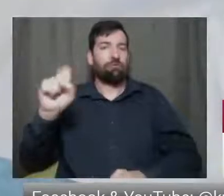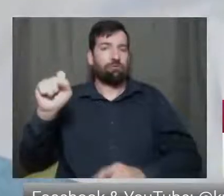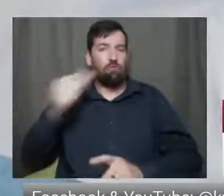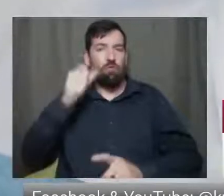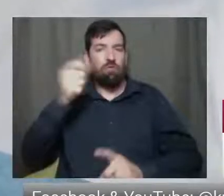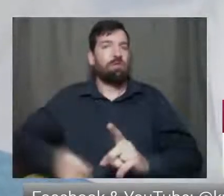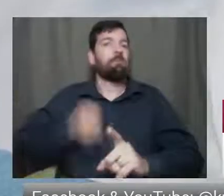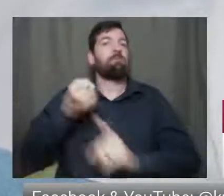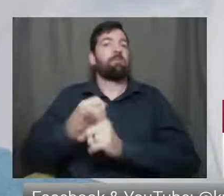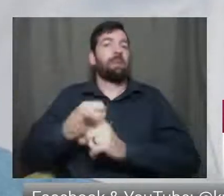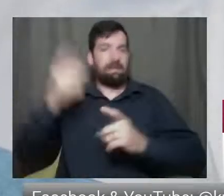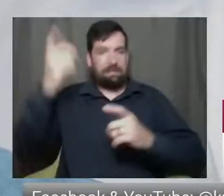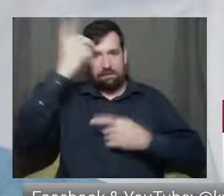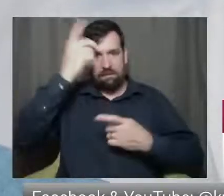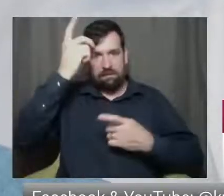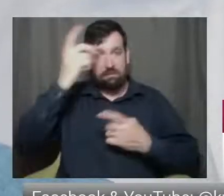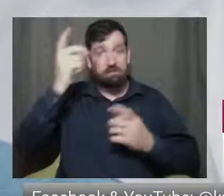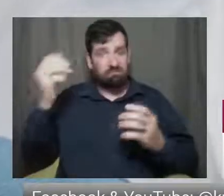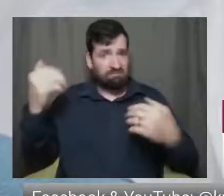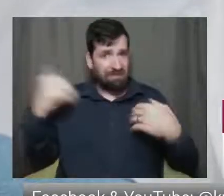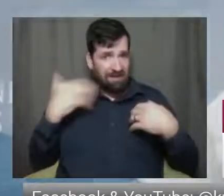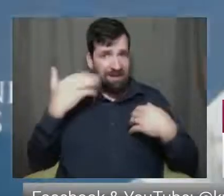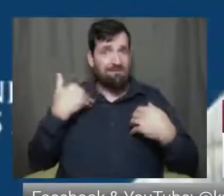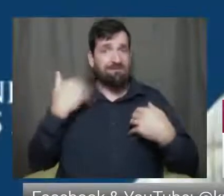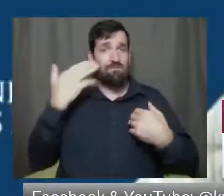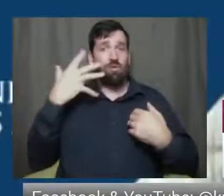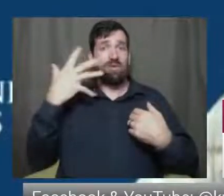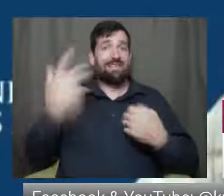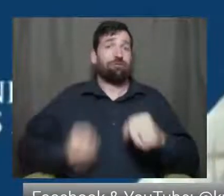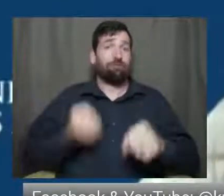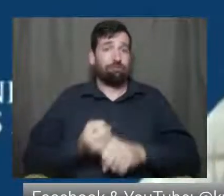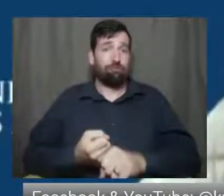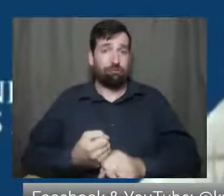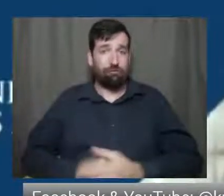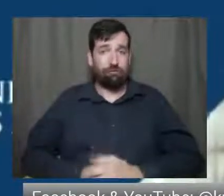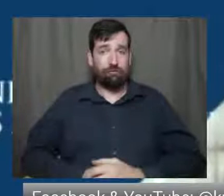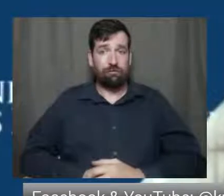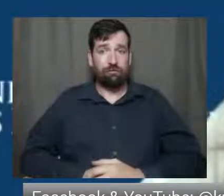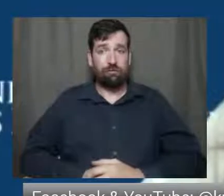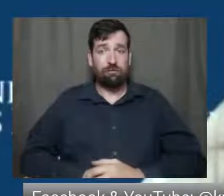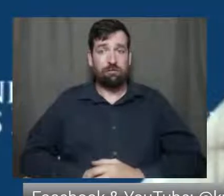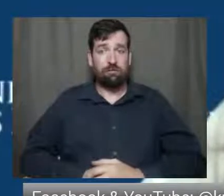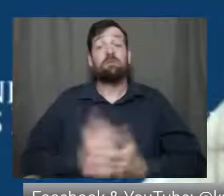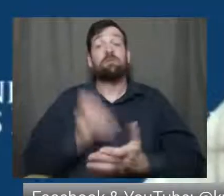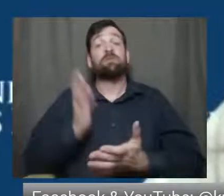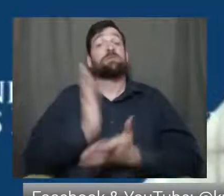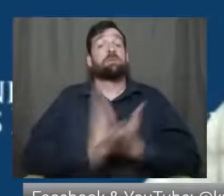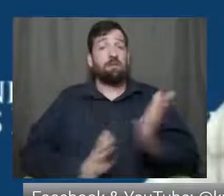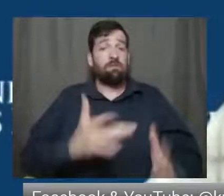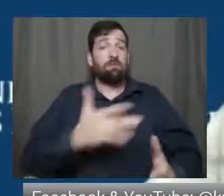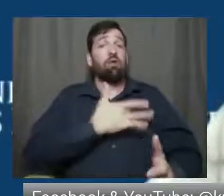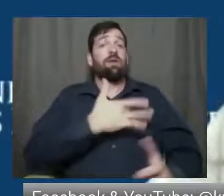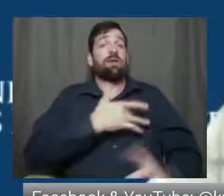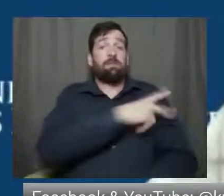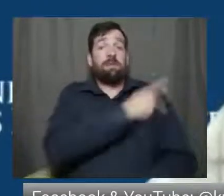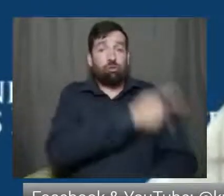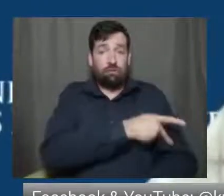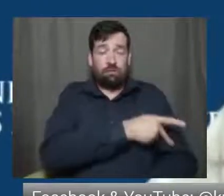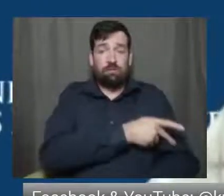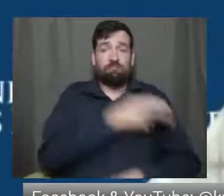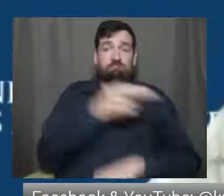periodontal disease. So people can have it for years. So some of the cardiac patients are referred by